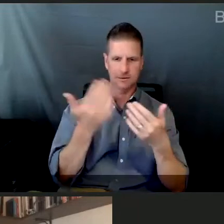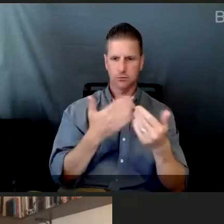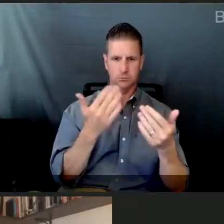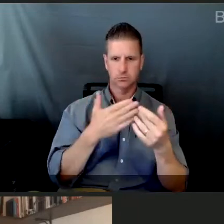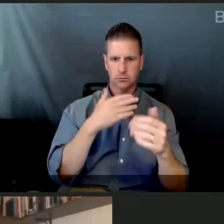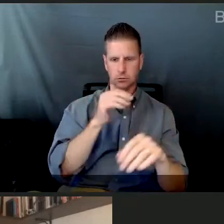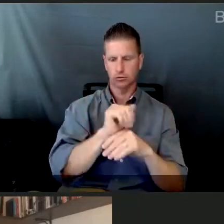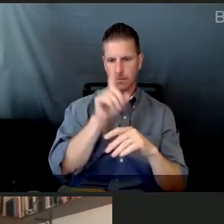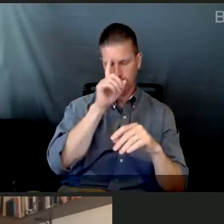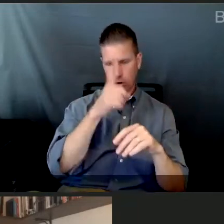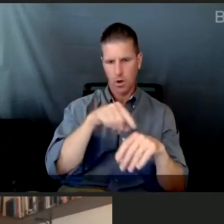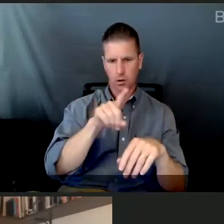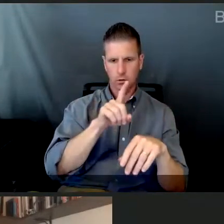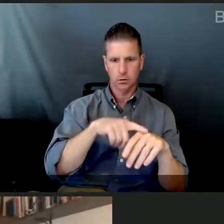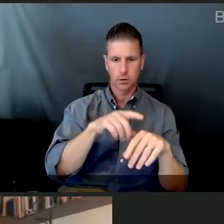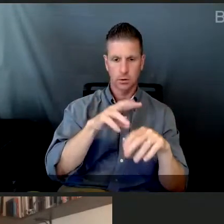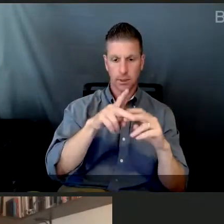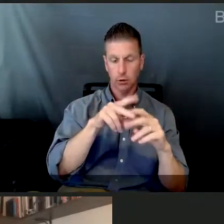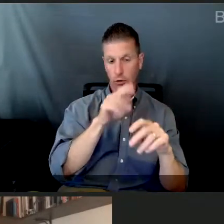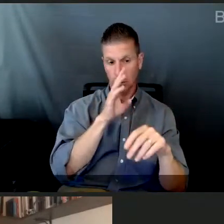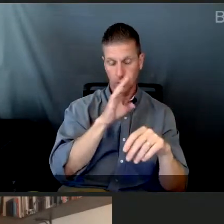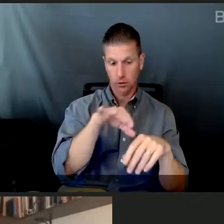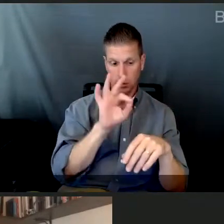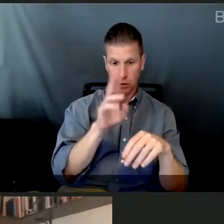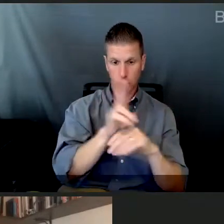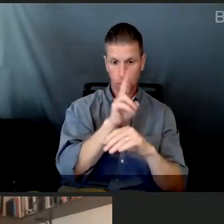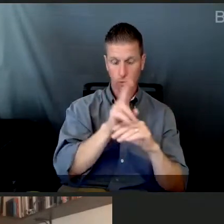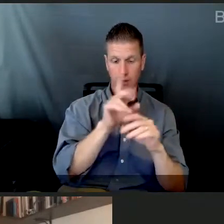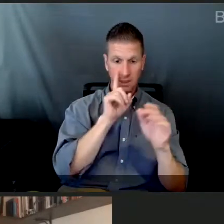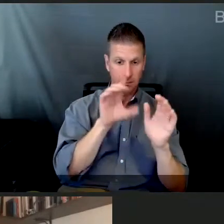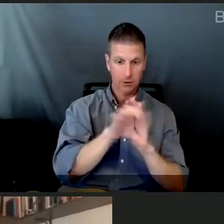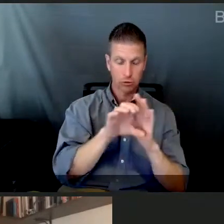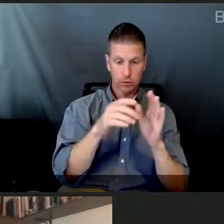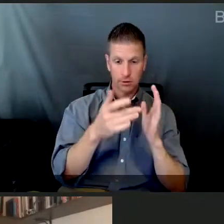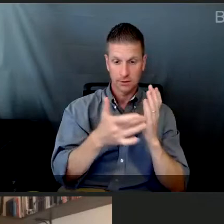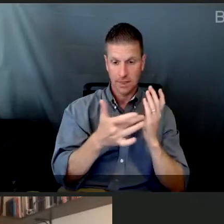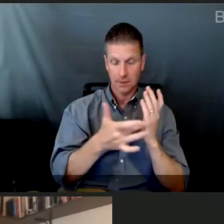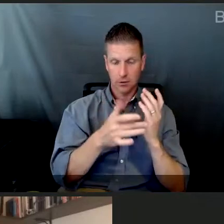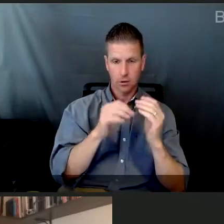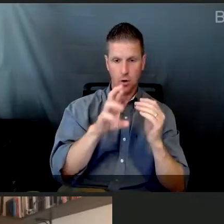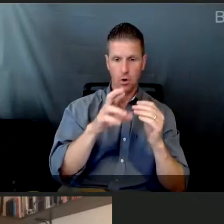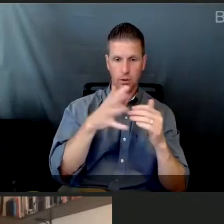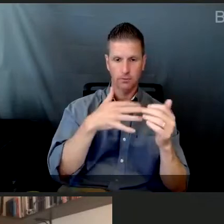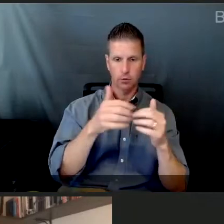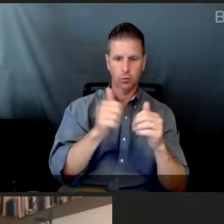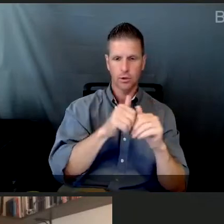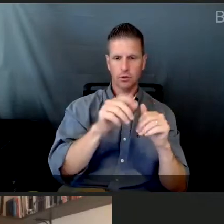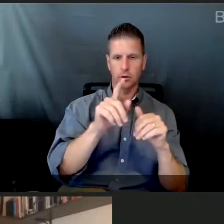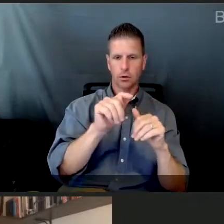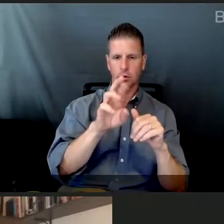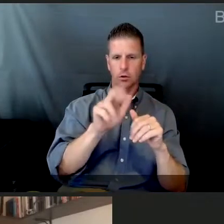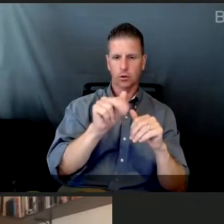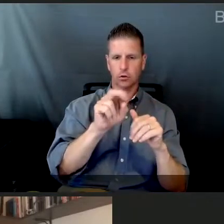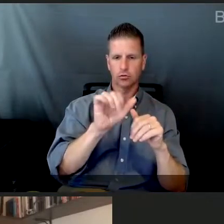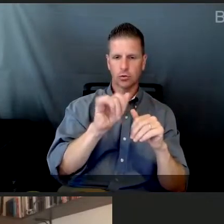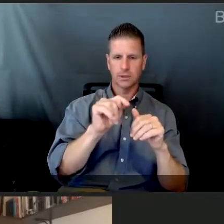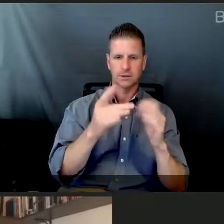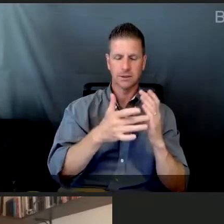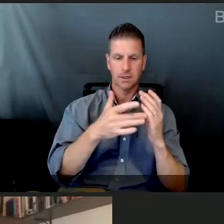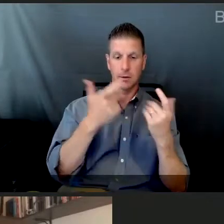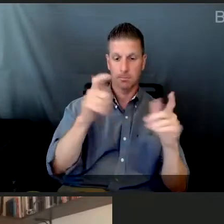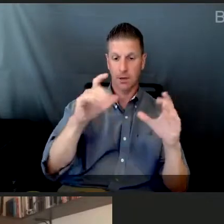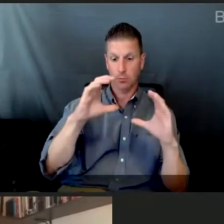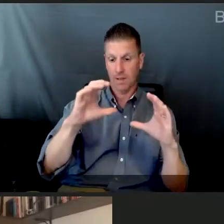for us to either directly detect them using the imaging technique I described, or even with the transit technique, bigger planets are easier to find